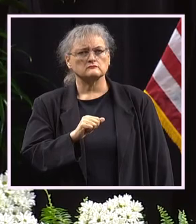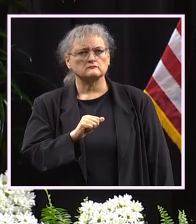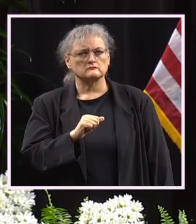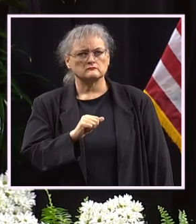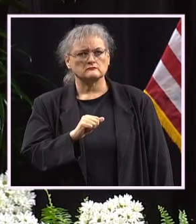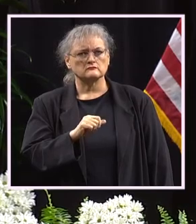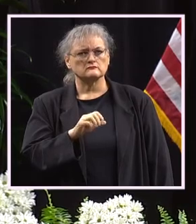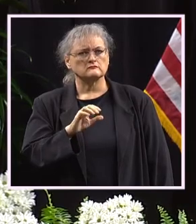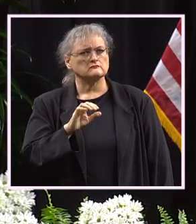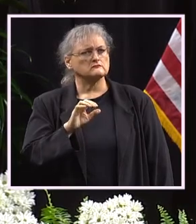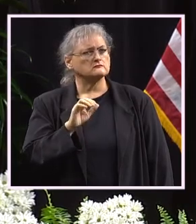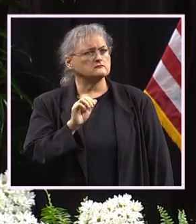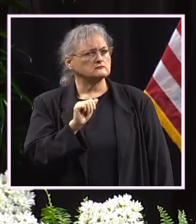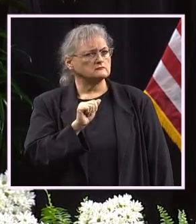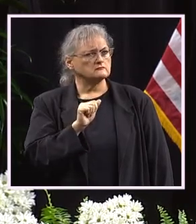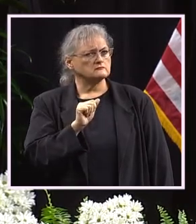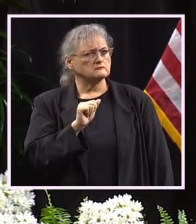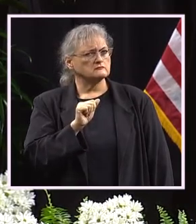Pallavi